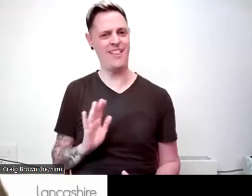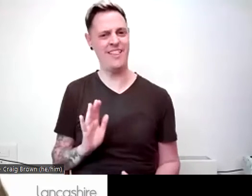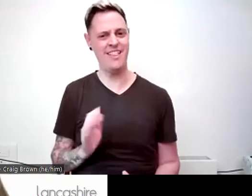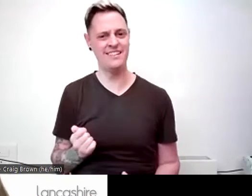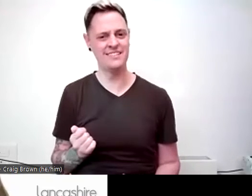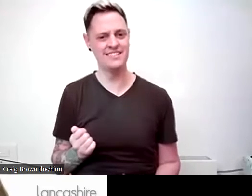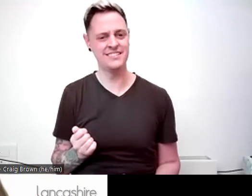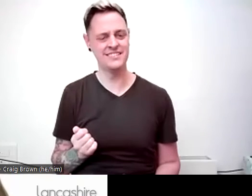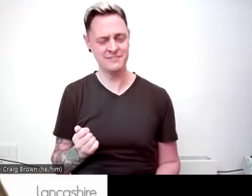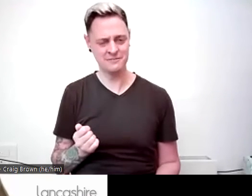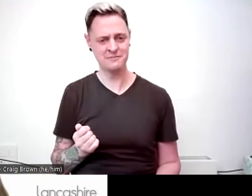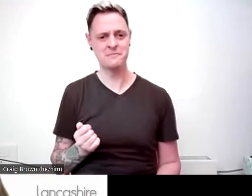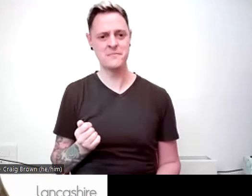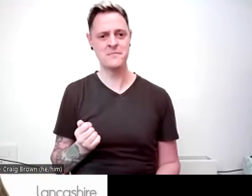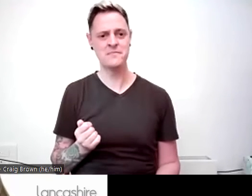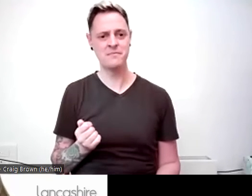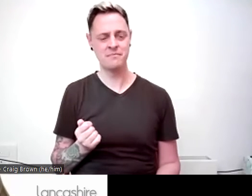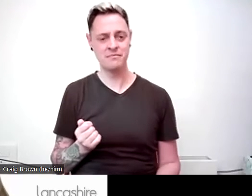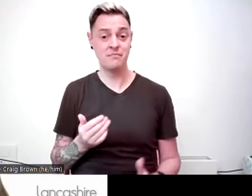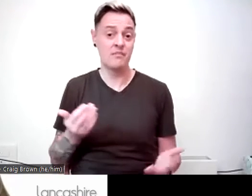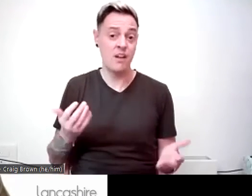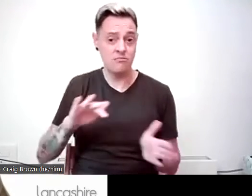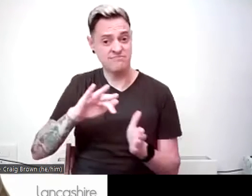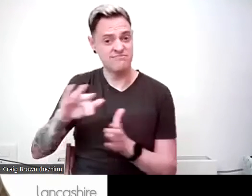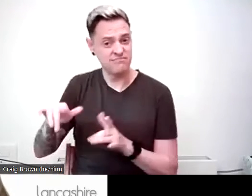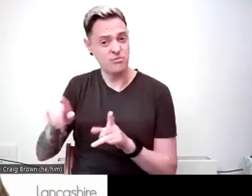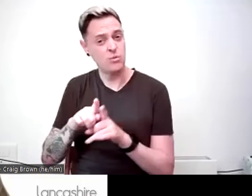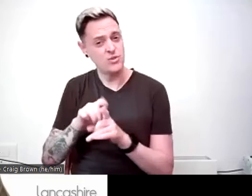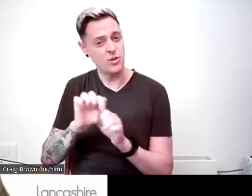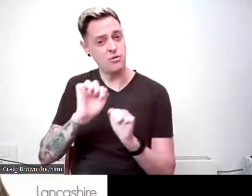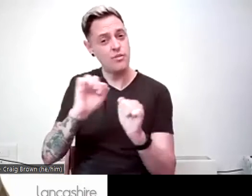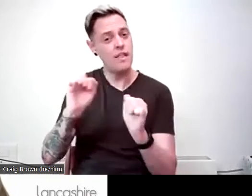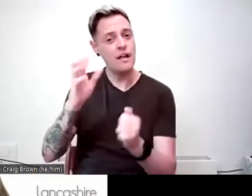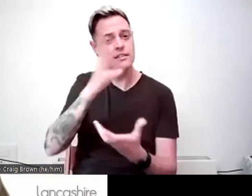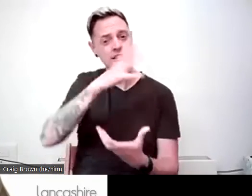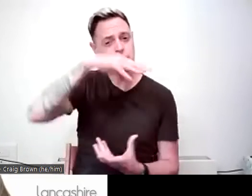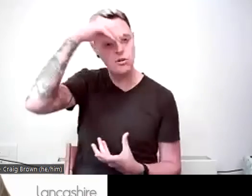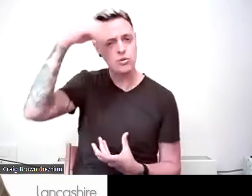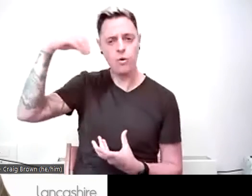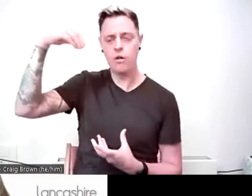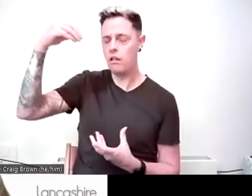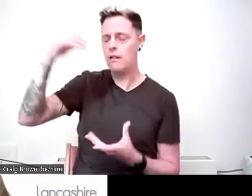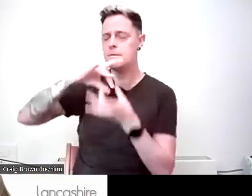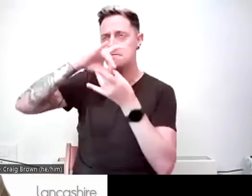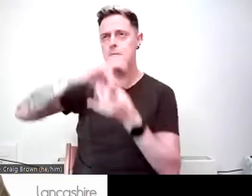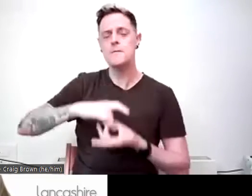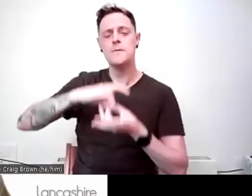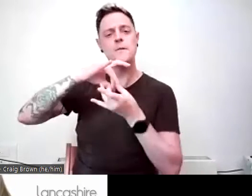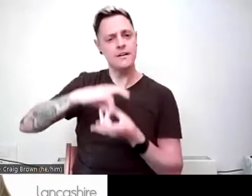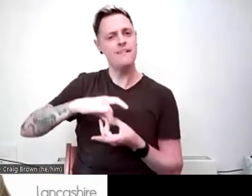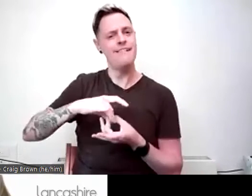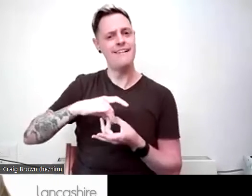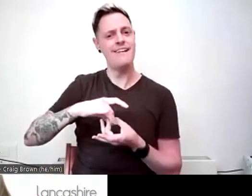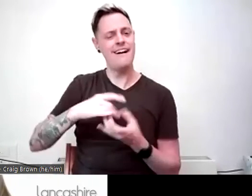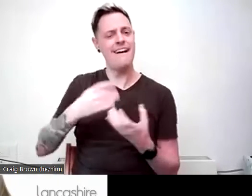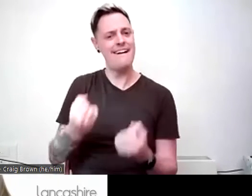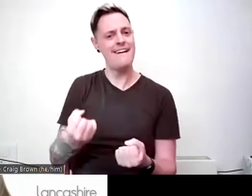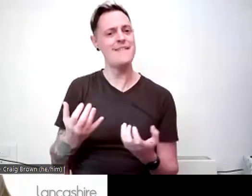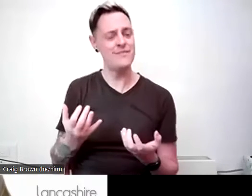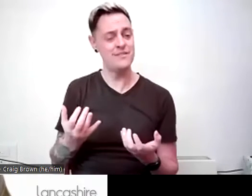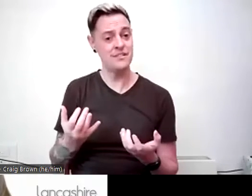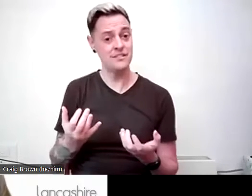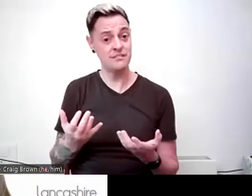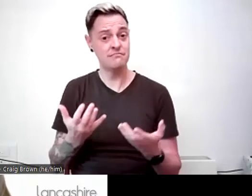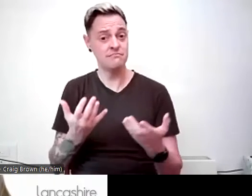also the kind of spiritual side of it, which can kind of, I guess, again, has